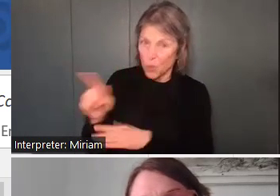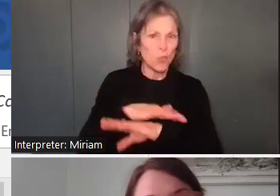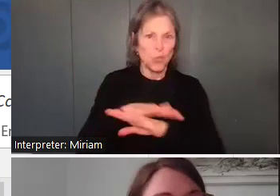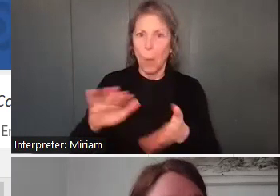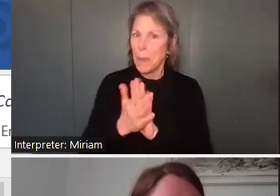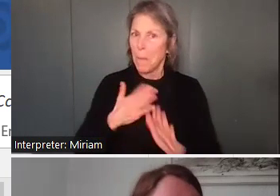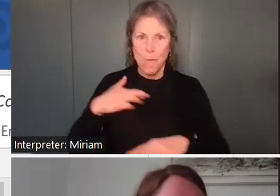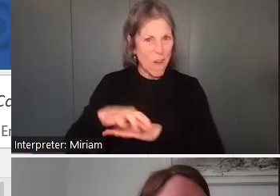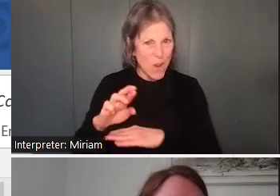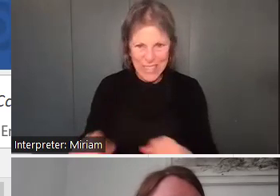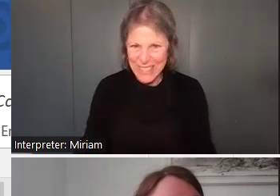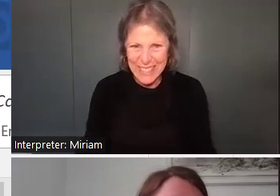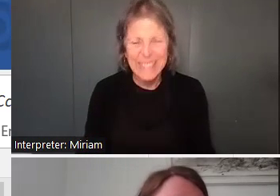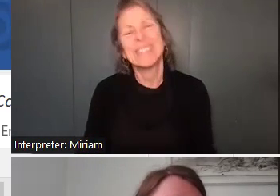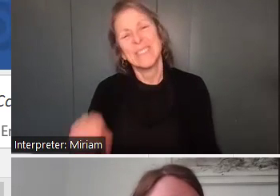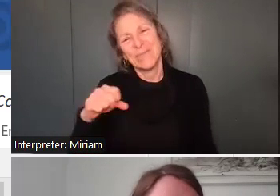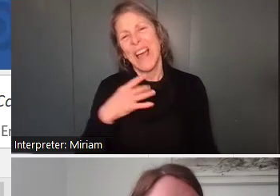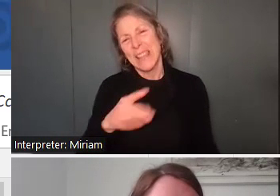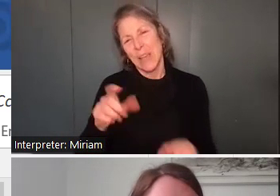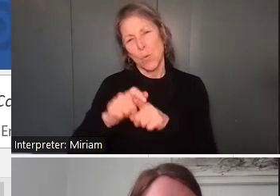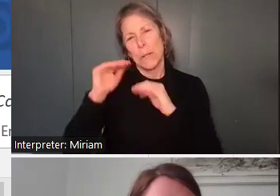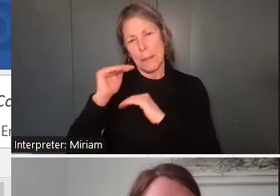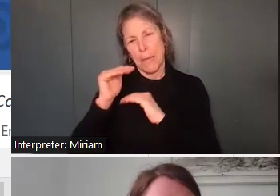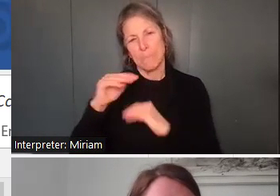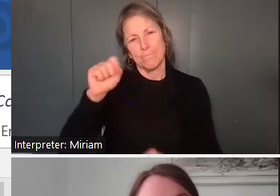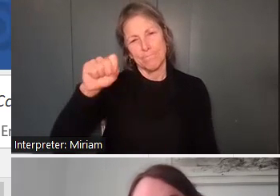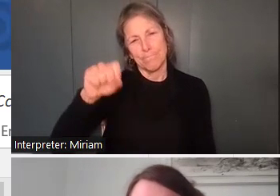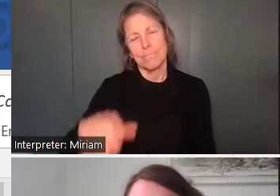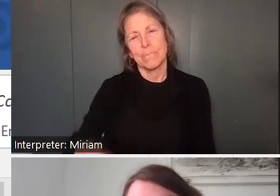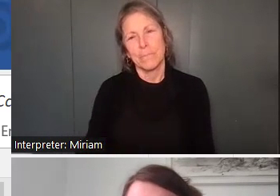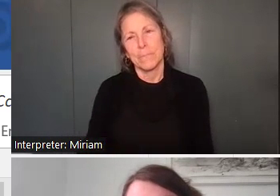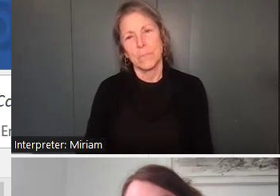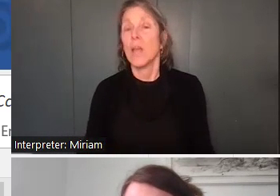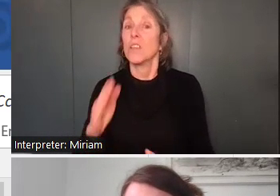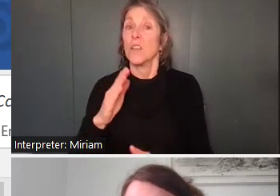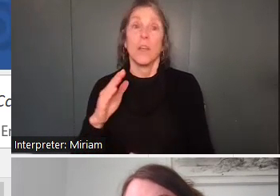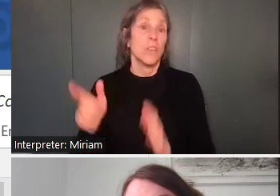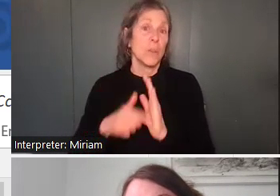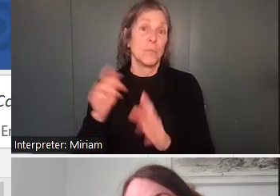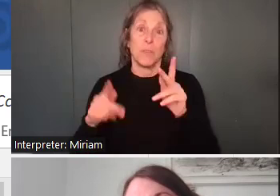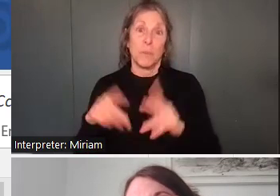Okay, but that's a good, I like the word limit, because there are some that will write huge